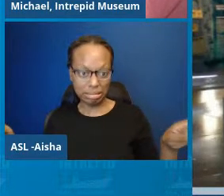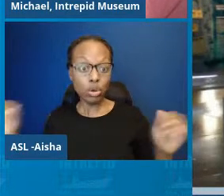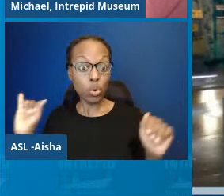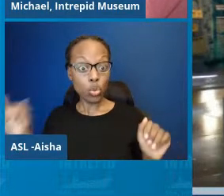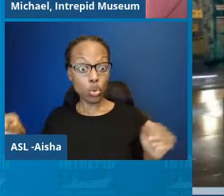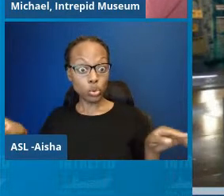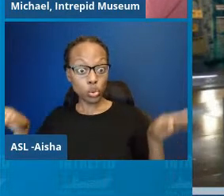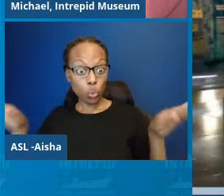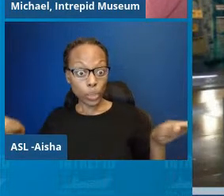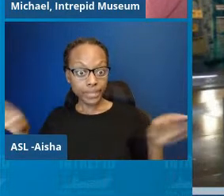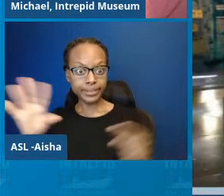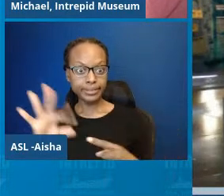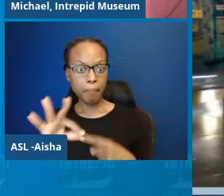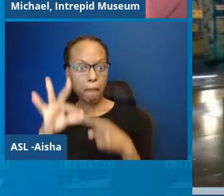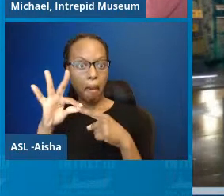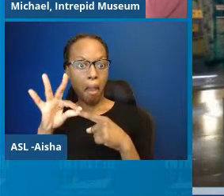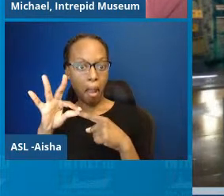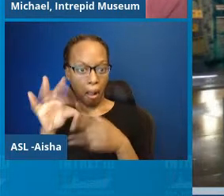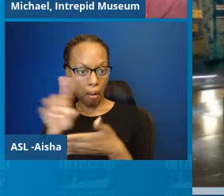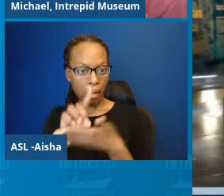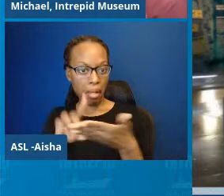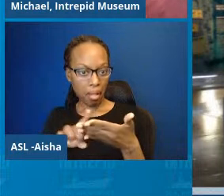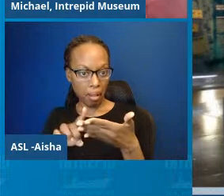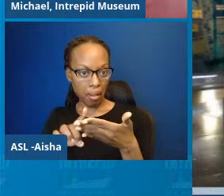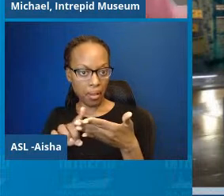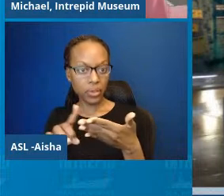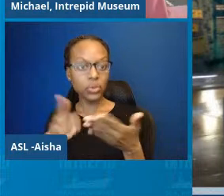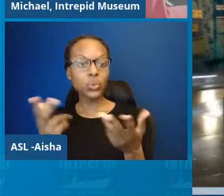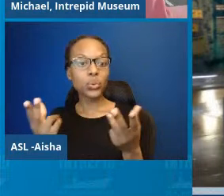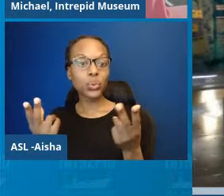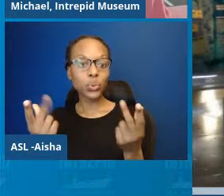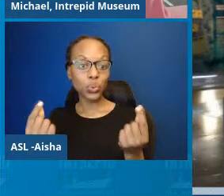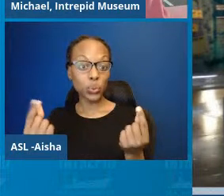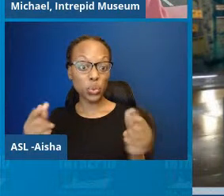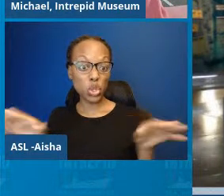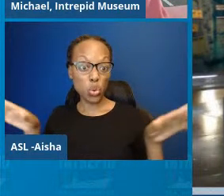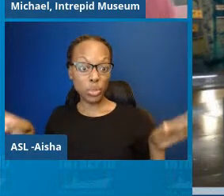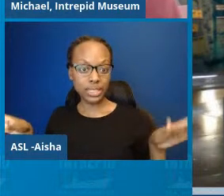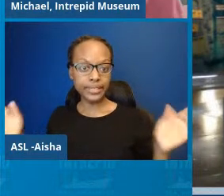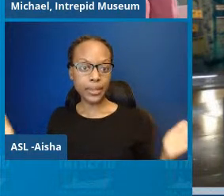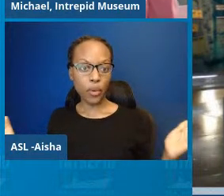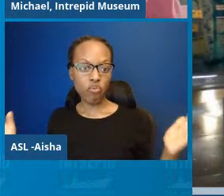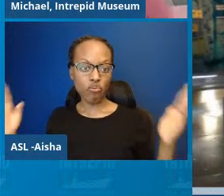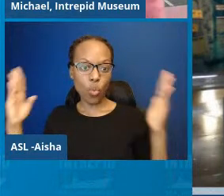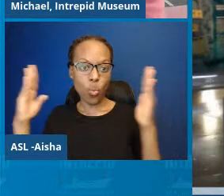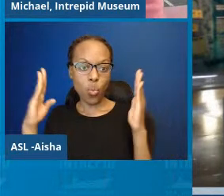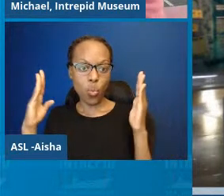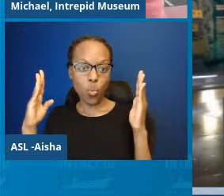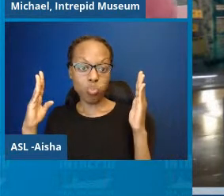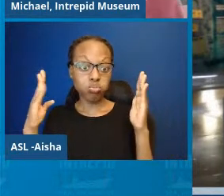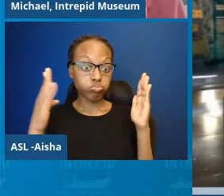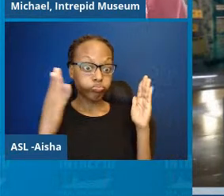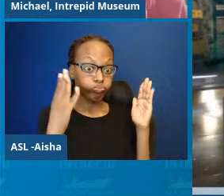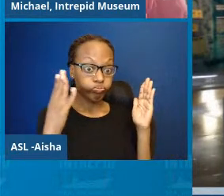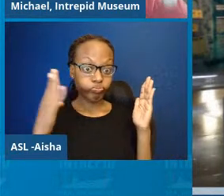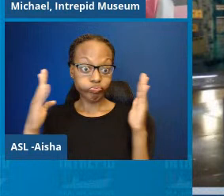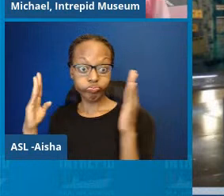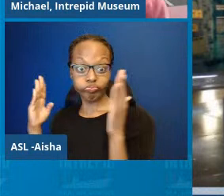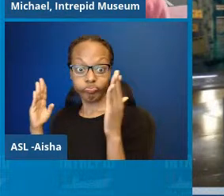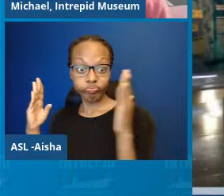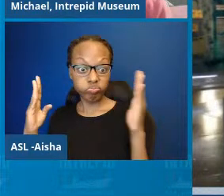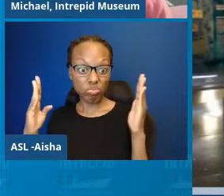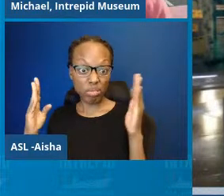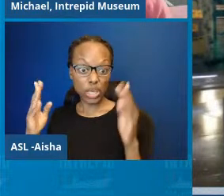something very special. So let's fold these wings just like that. And if you turn them, you're no